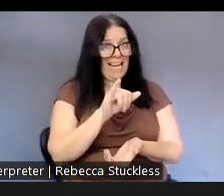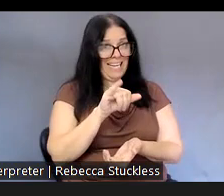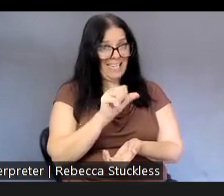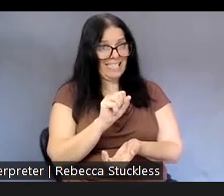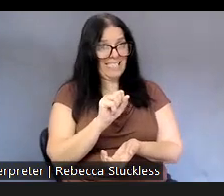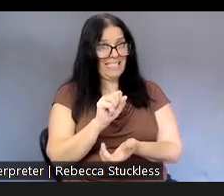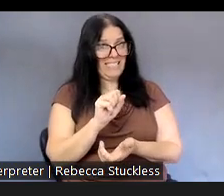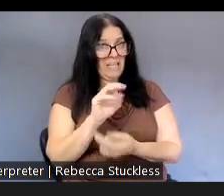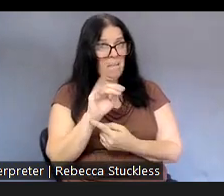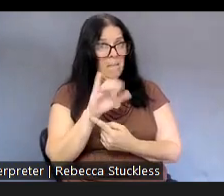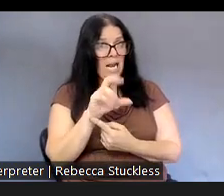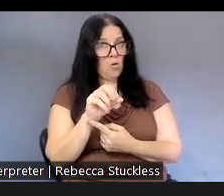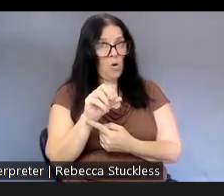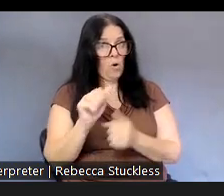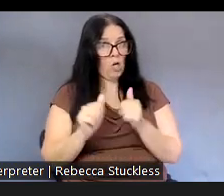nursing profession?